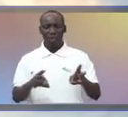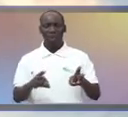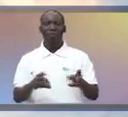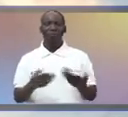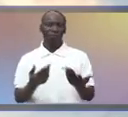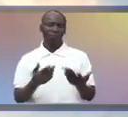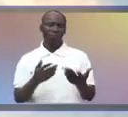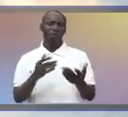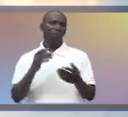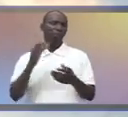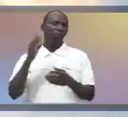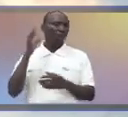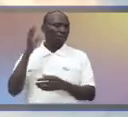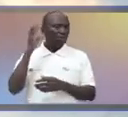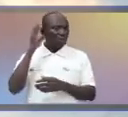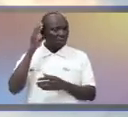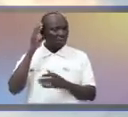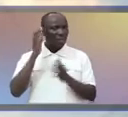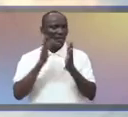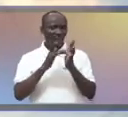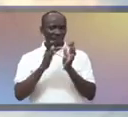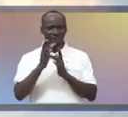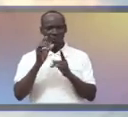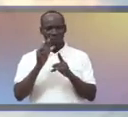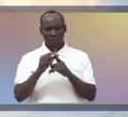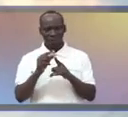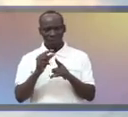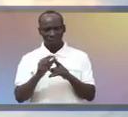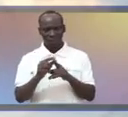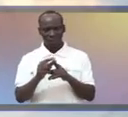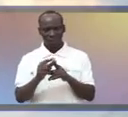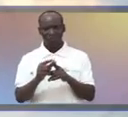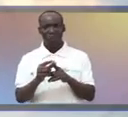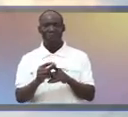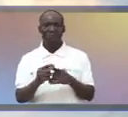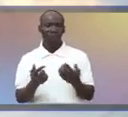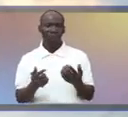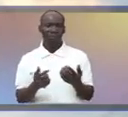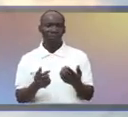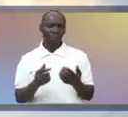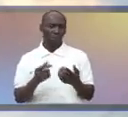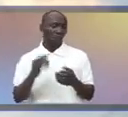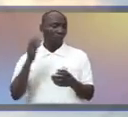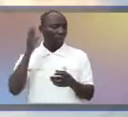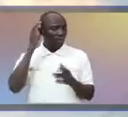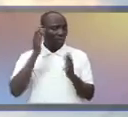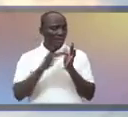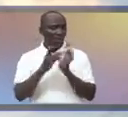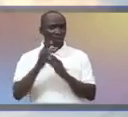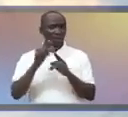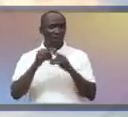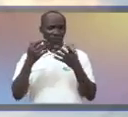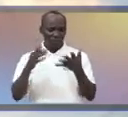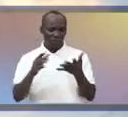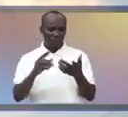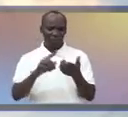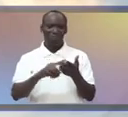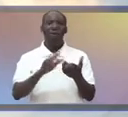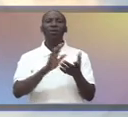asempa no so yesu ehun se ejina wo ma kristo ni wo ni sie ni wo sorry na babo je se woti asem na ese se